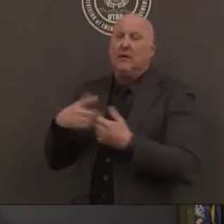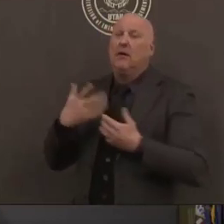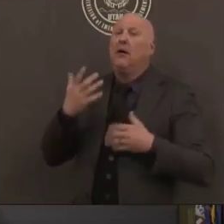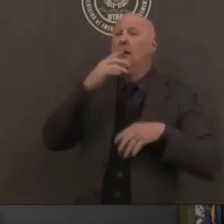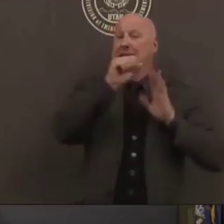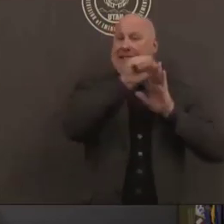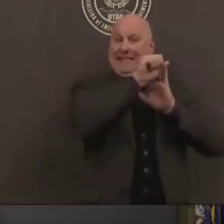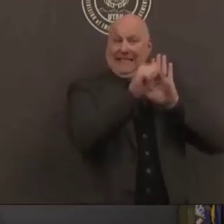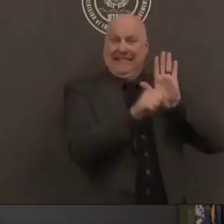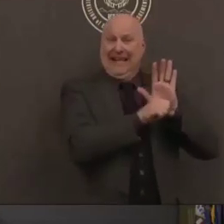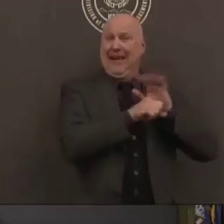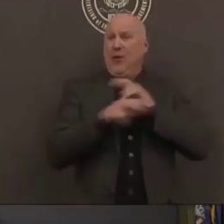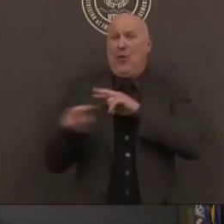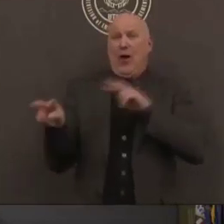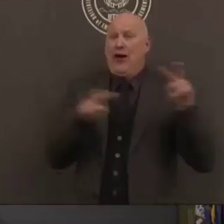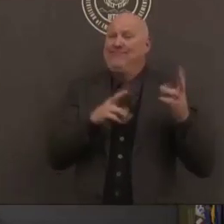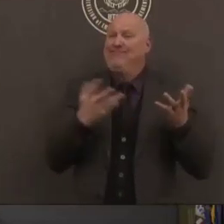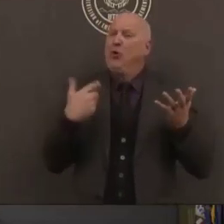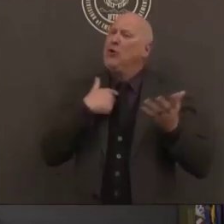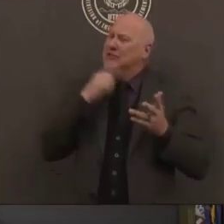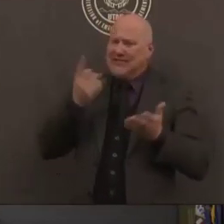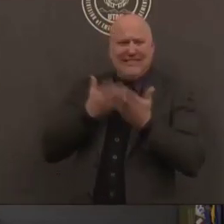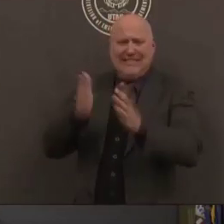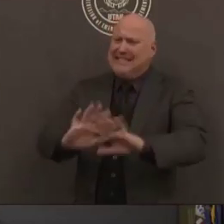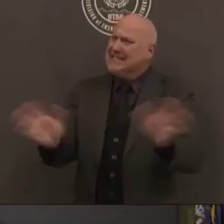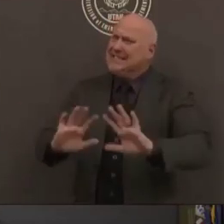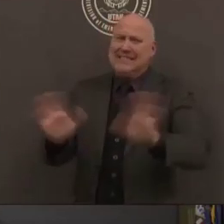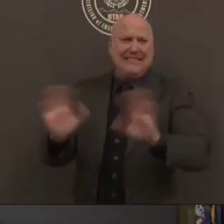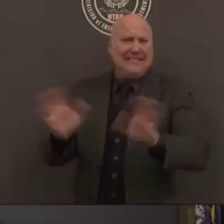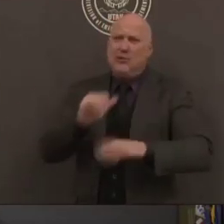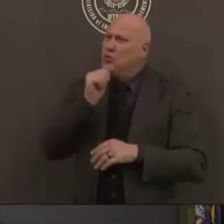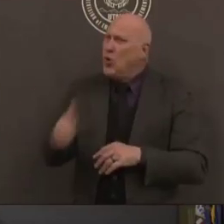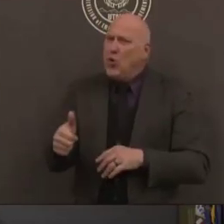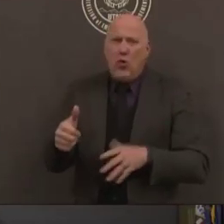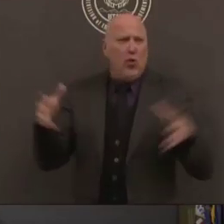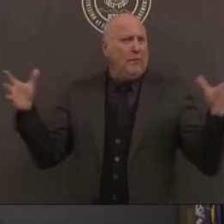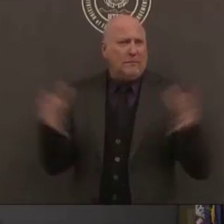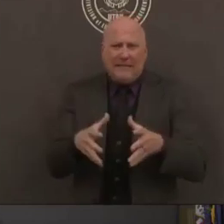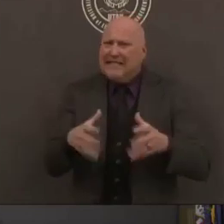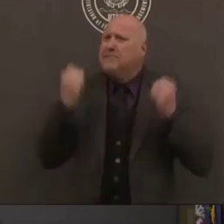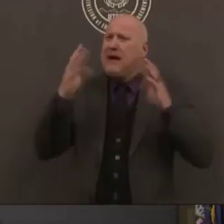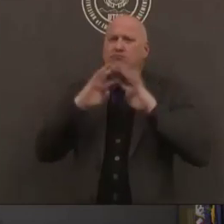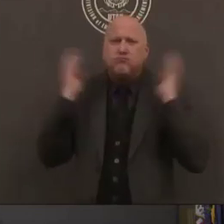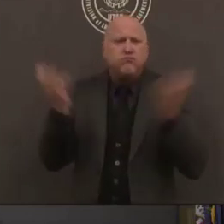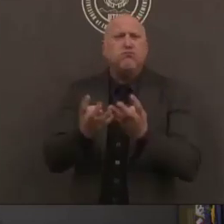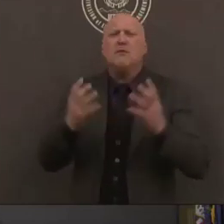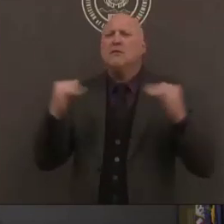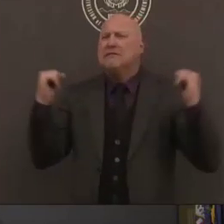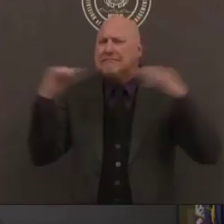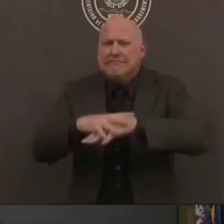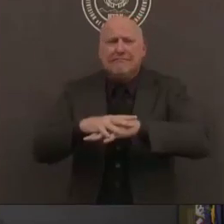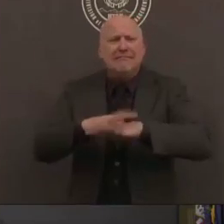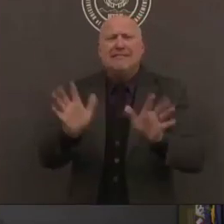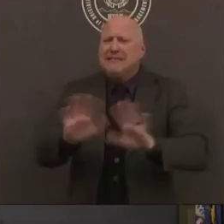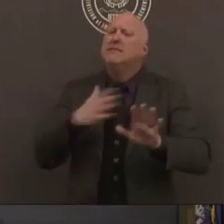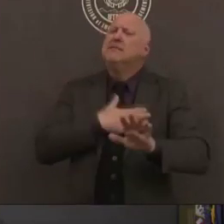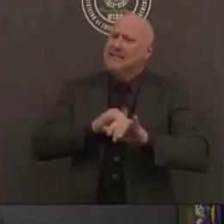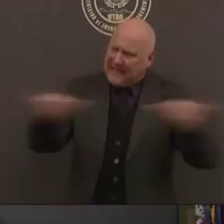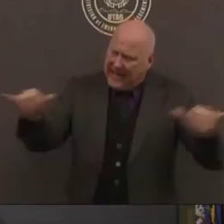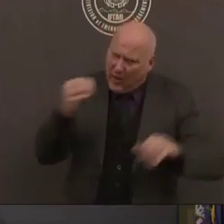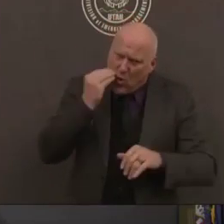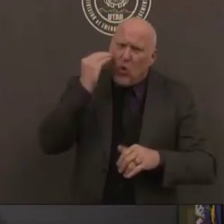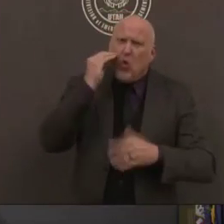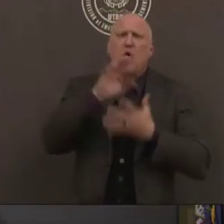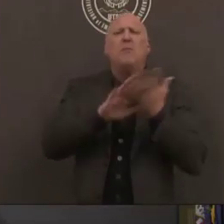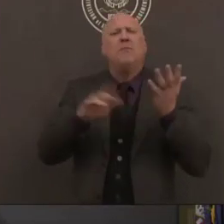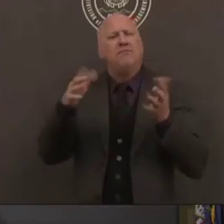and the governor fully expects everyone to continue following this directive of staying home and only leaving your home or engaging with people